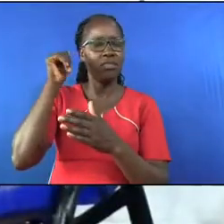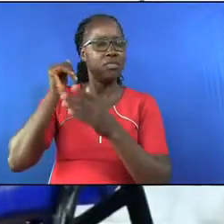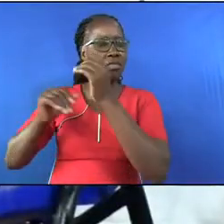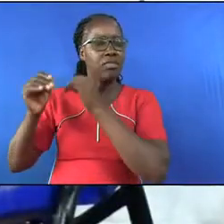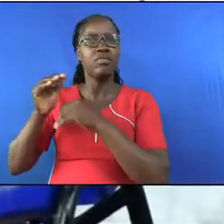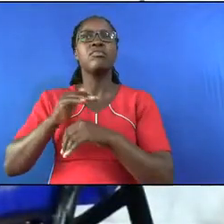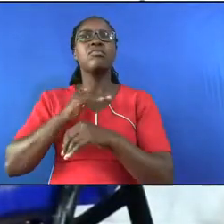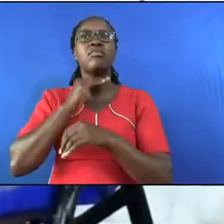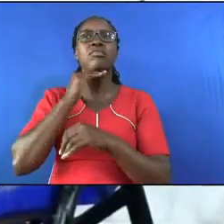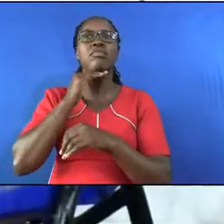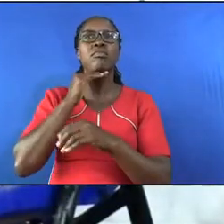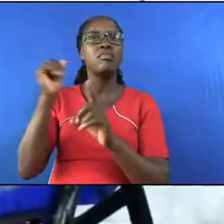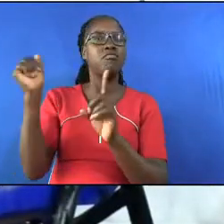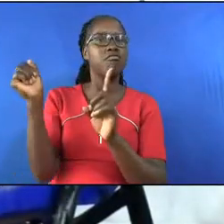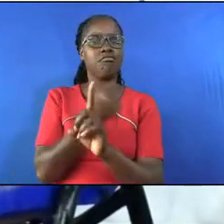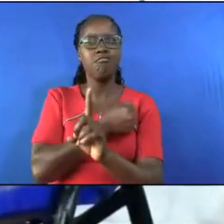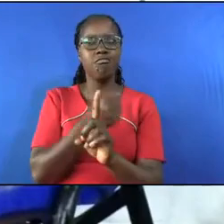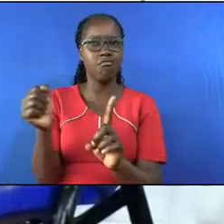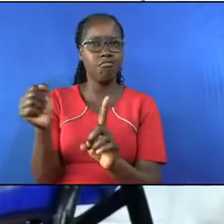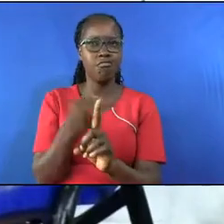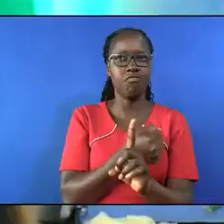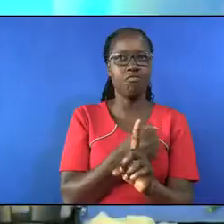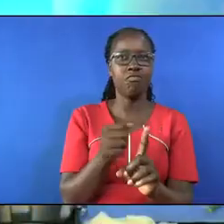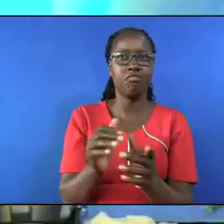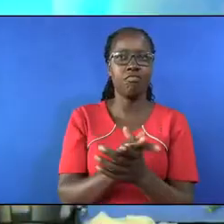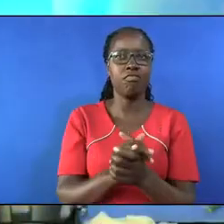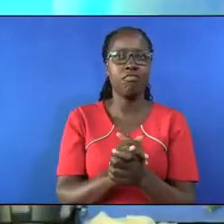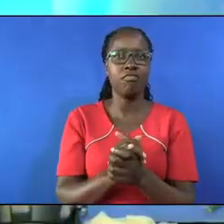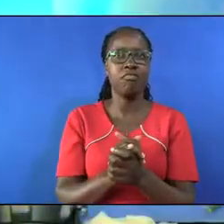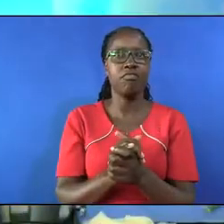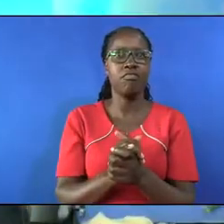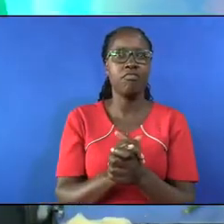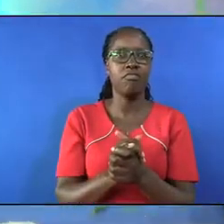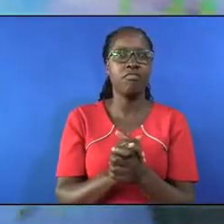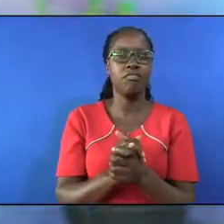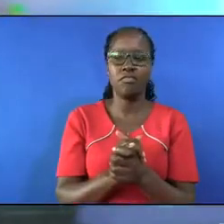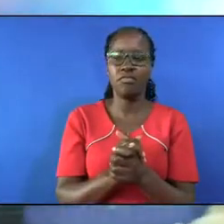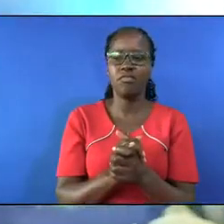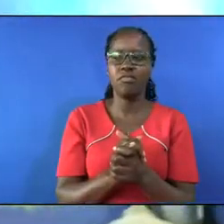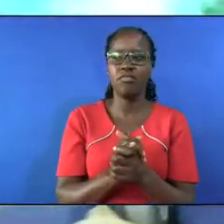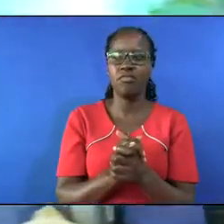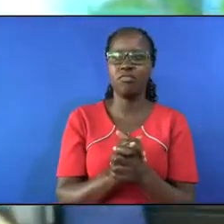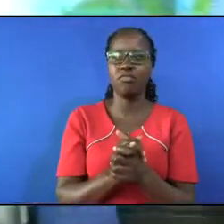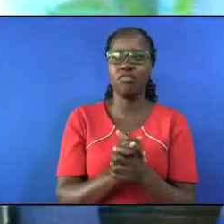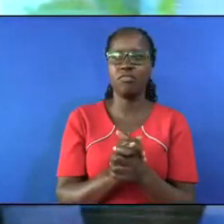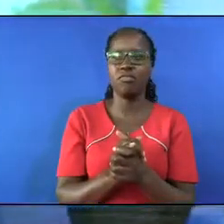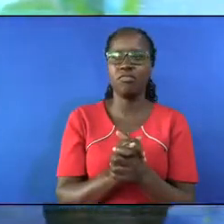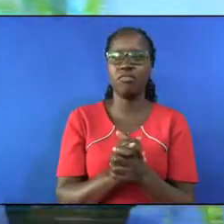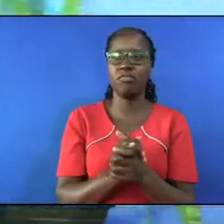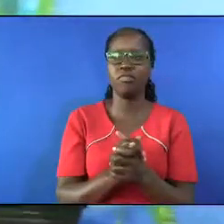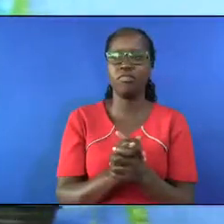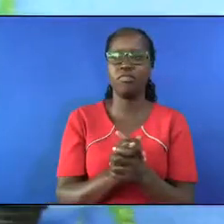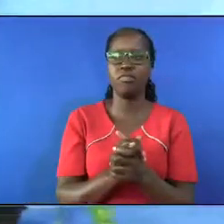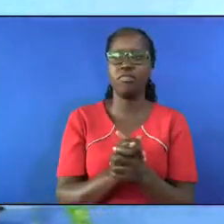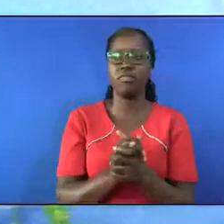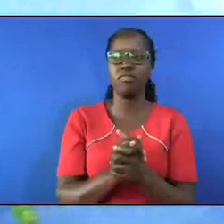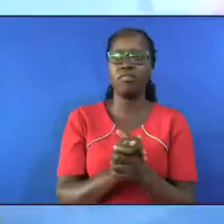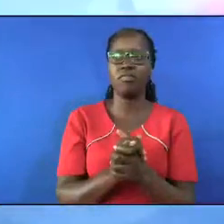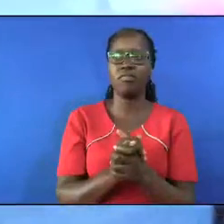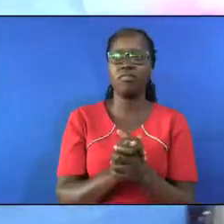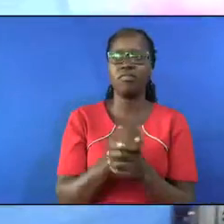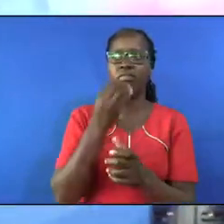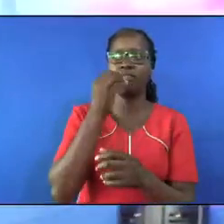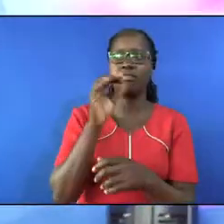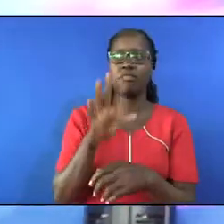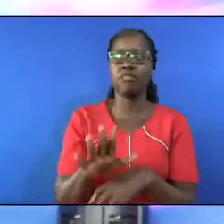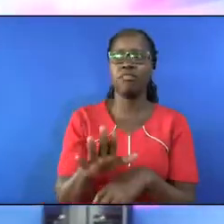will die a violent death. Can you imagine? That is so sad. That the